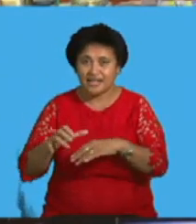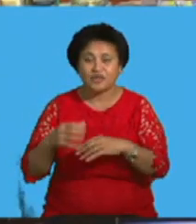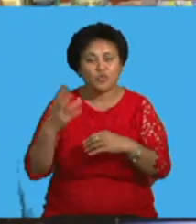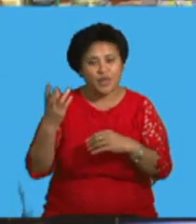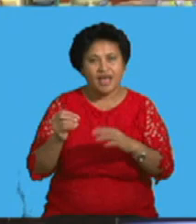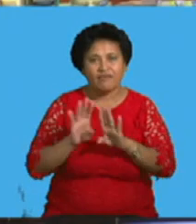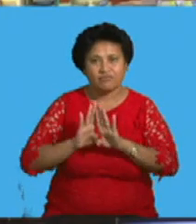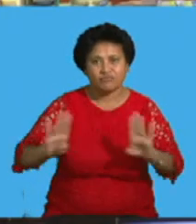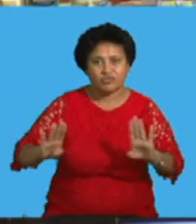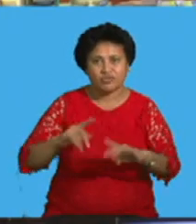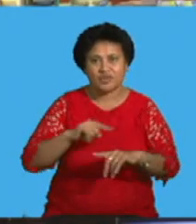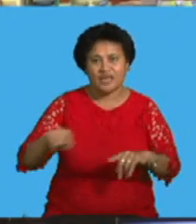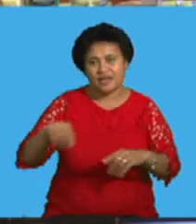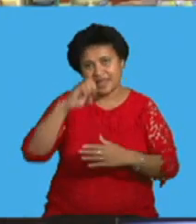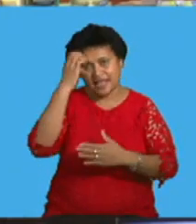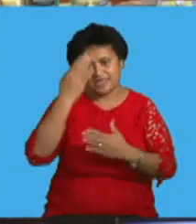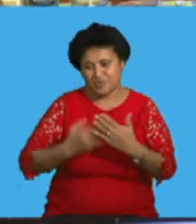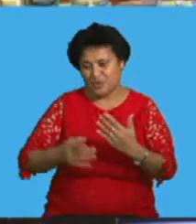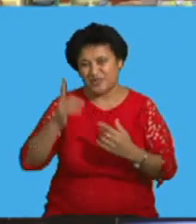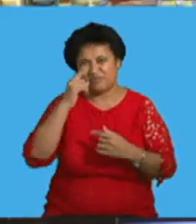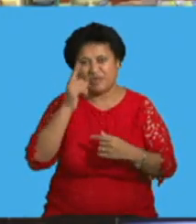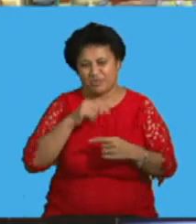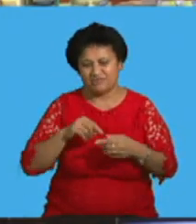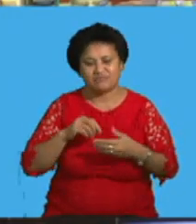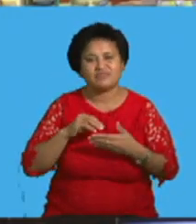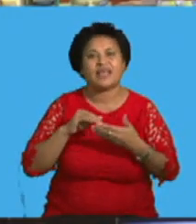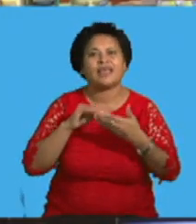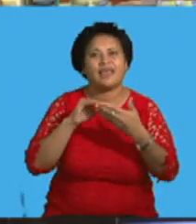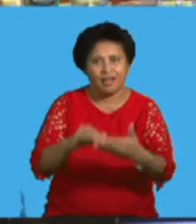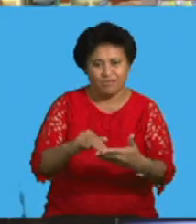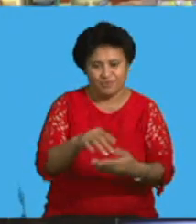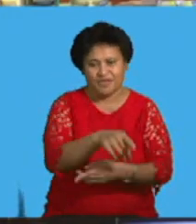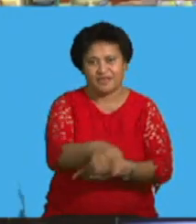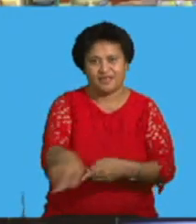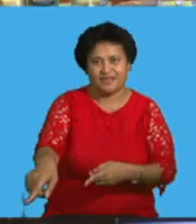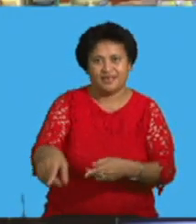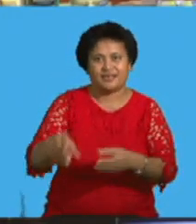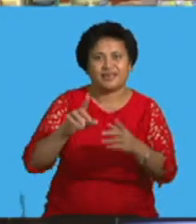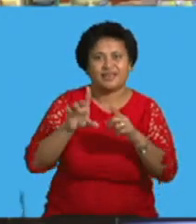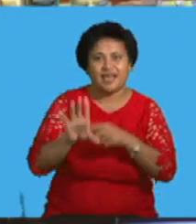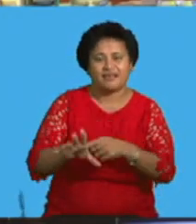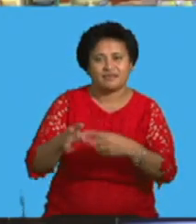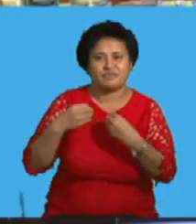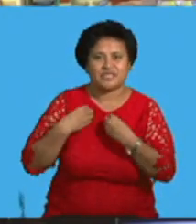experts. In order to reach out to the young people